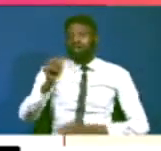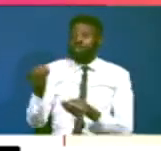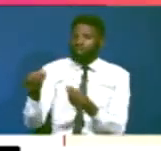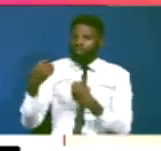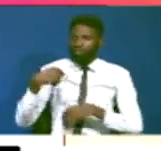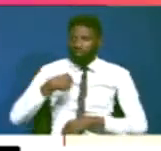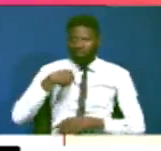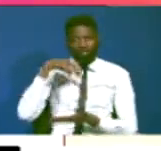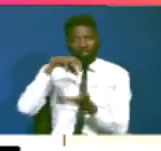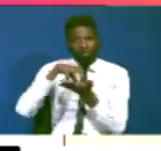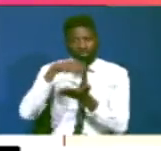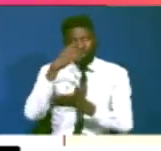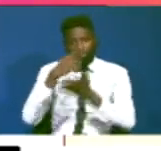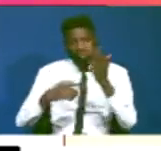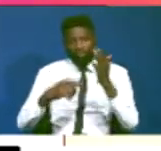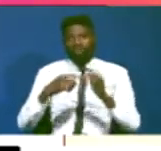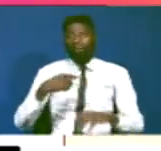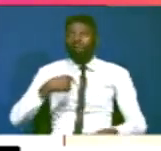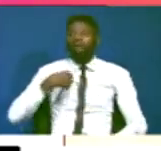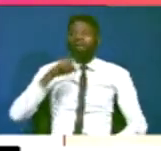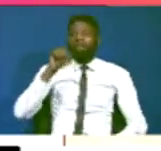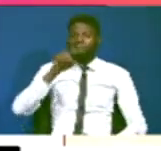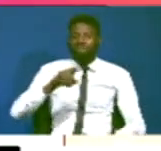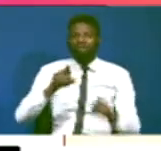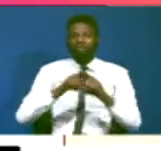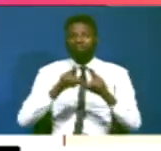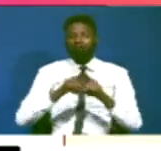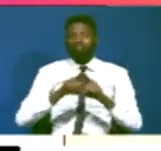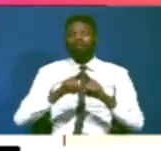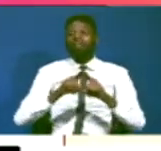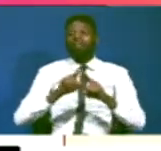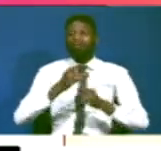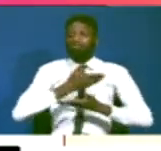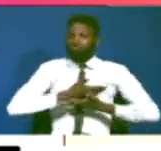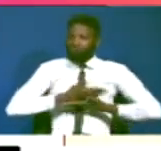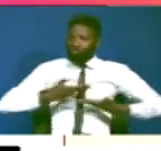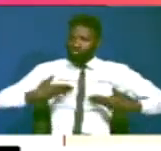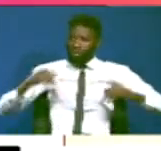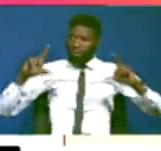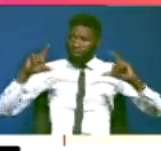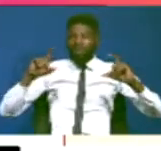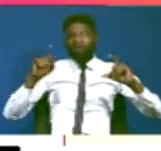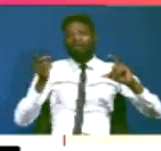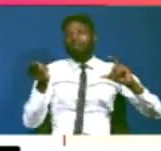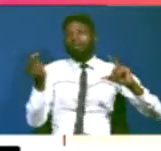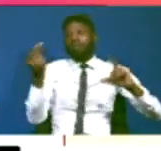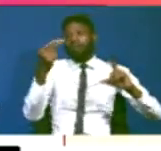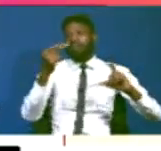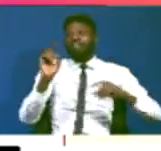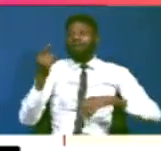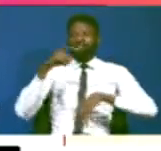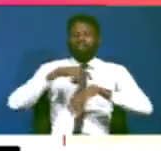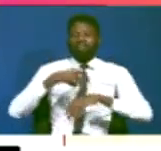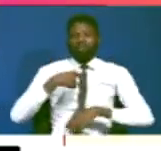of what having to paint the portrait. And this was a huge painting. And it's the first time I ever did an oil